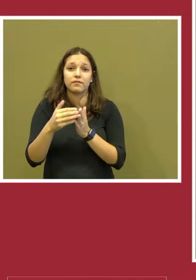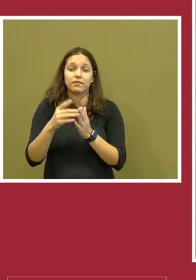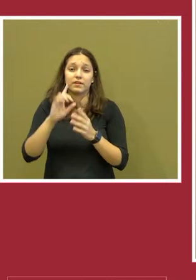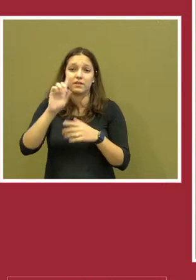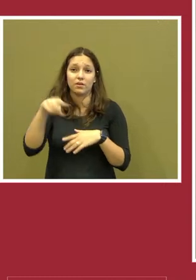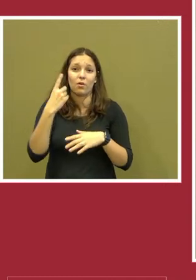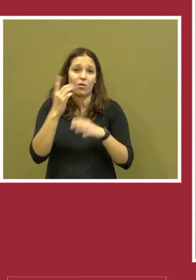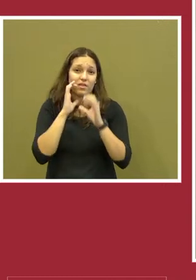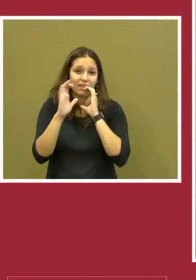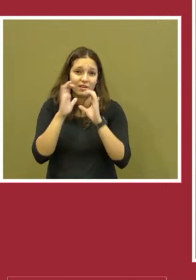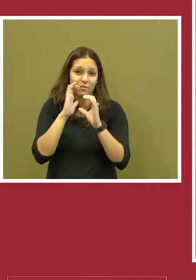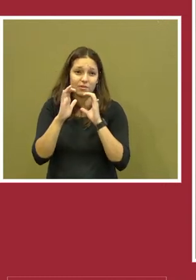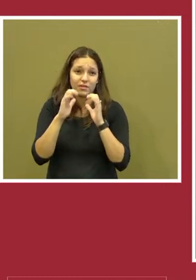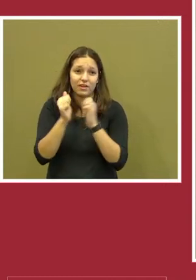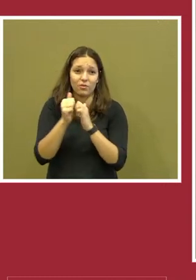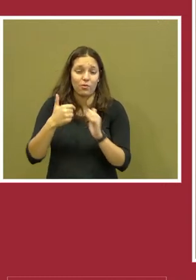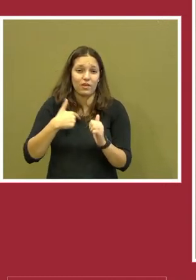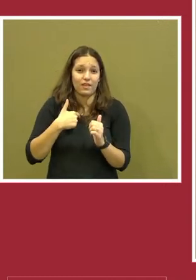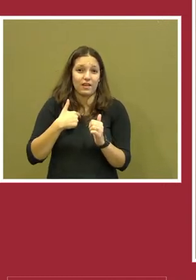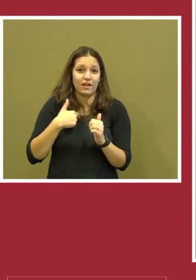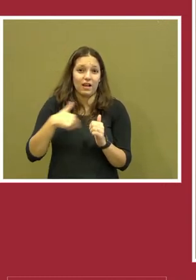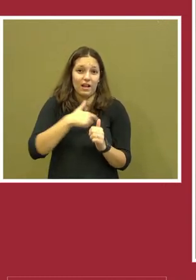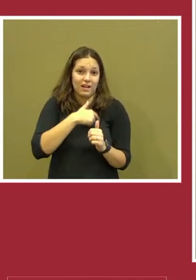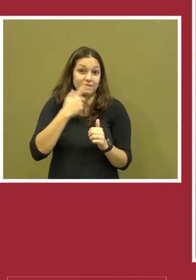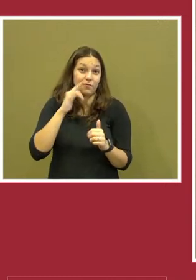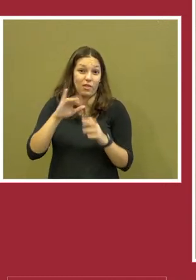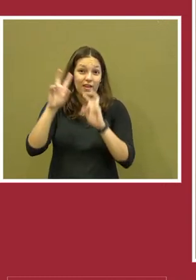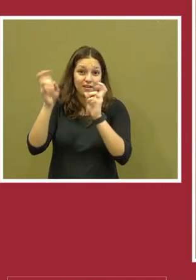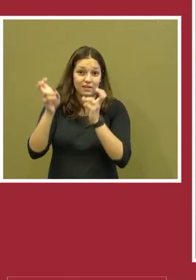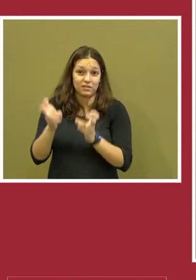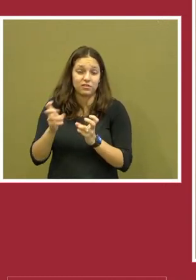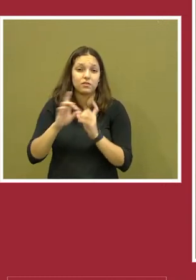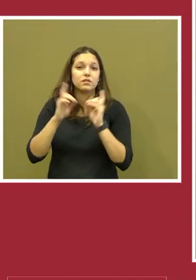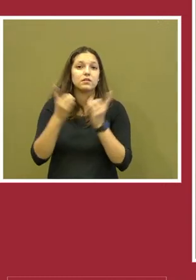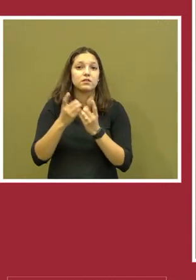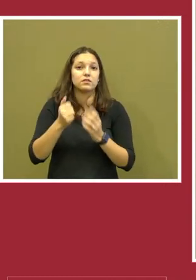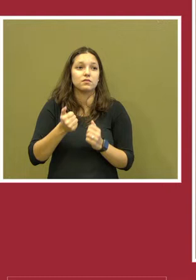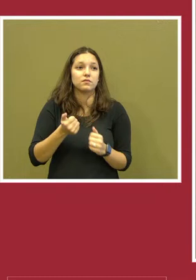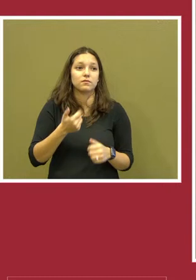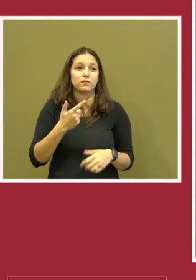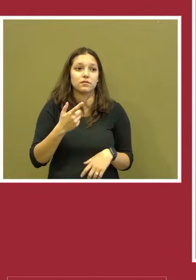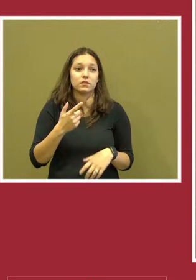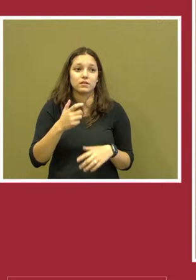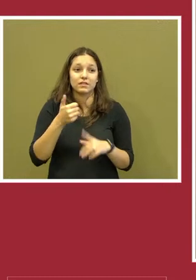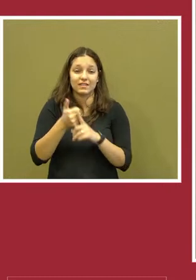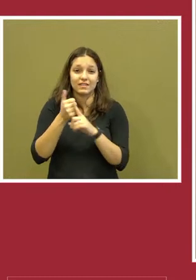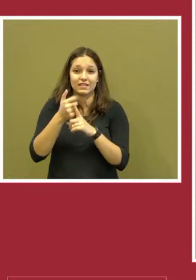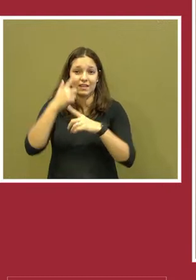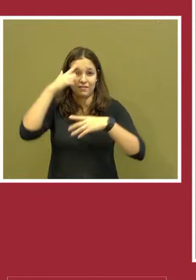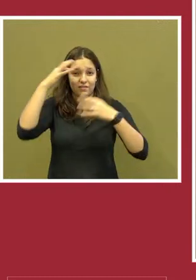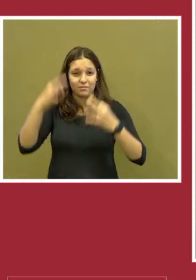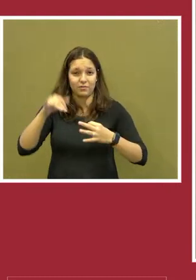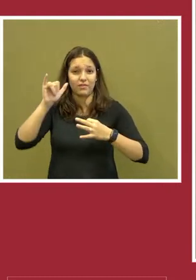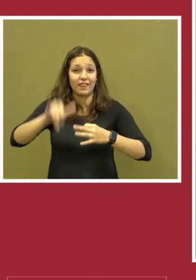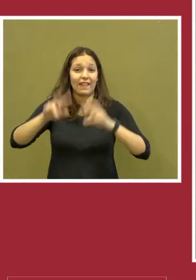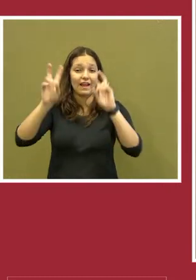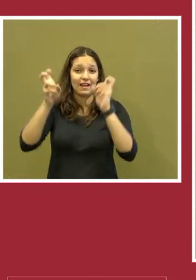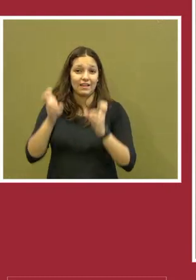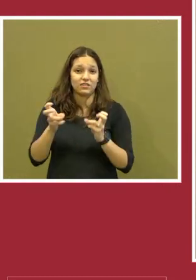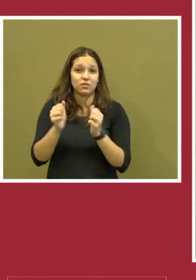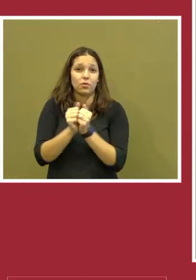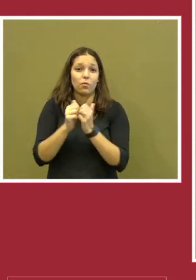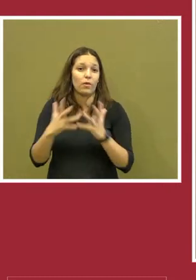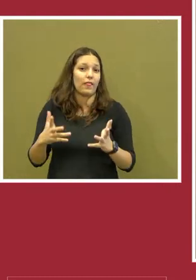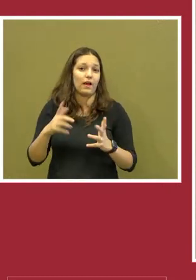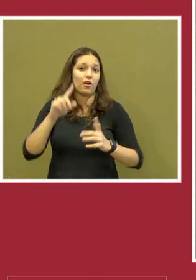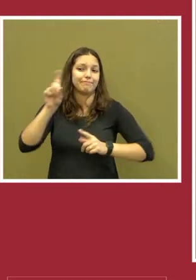communication to us on that issue. And that leaves the district in a position of self-determining the view of that particular issue without being